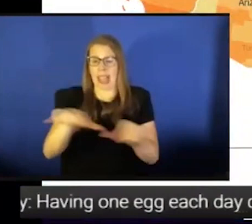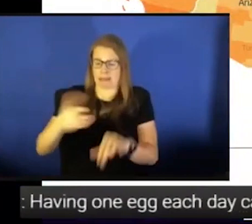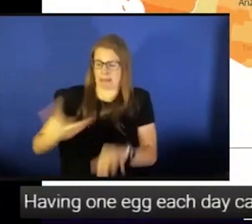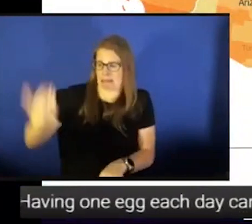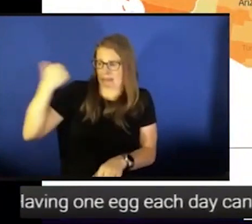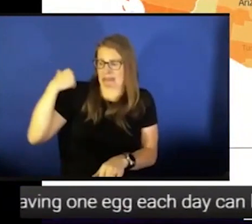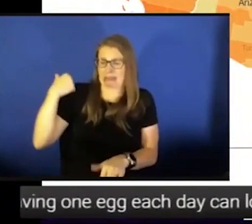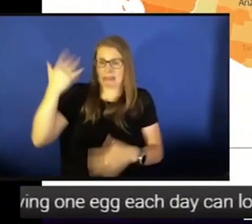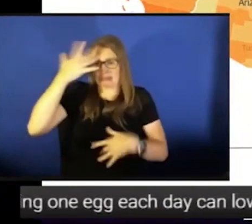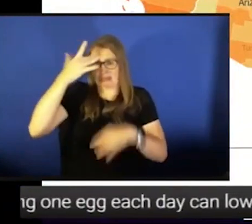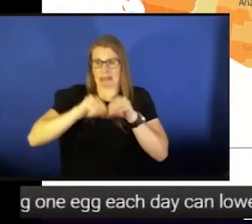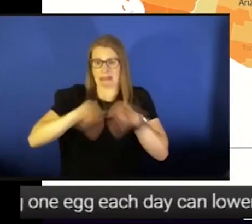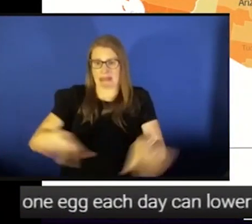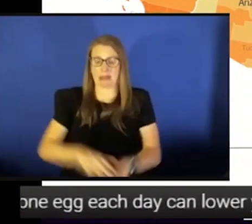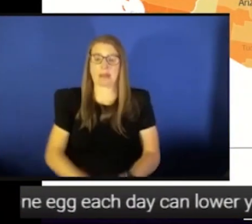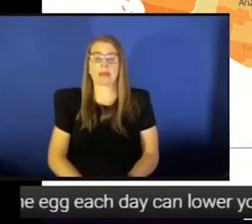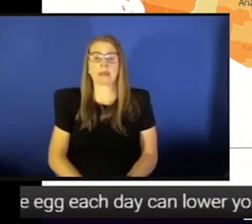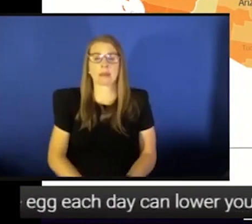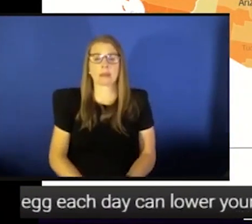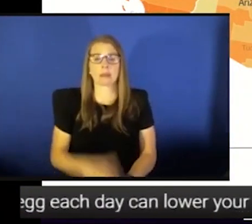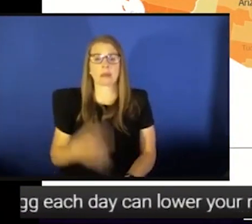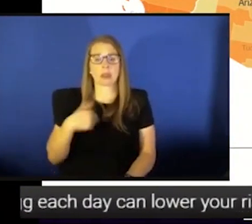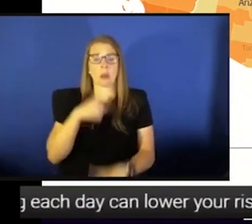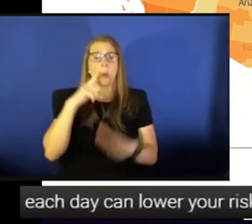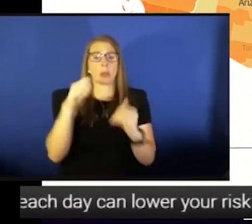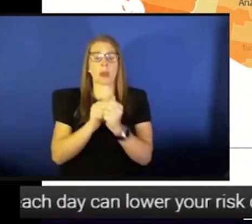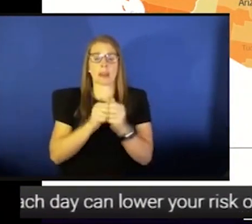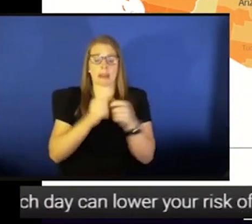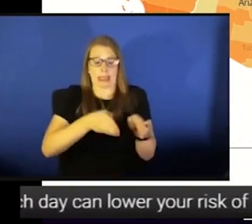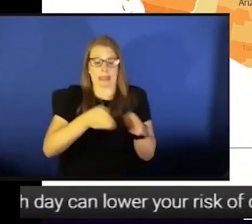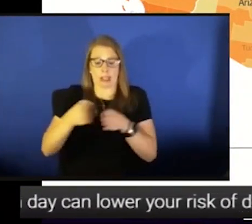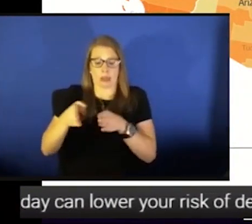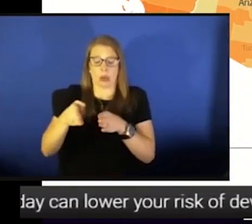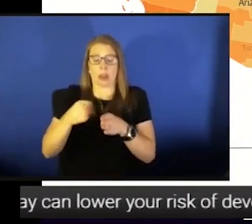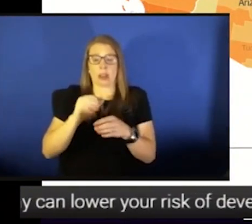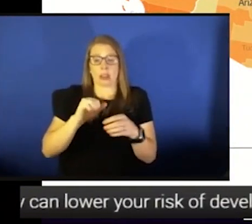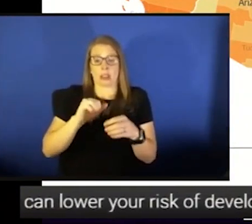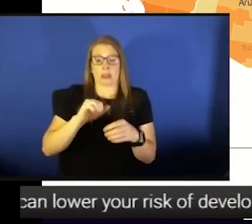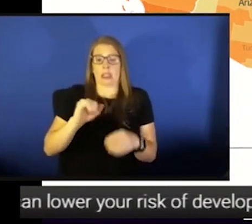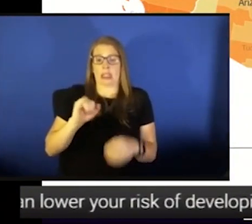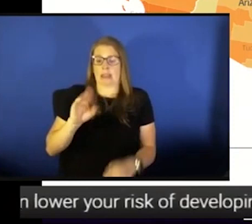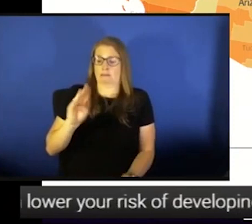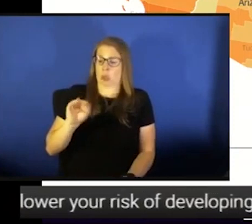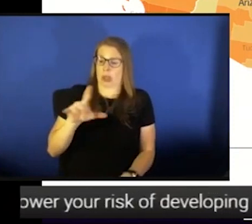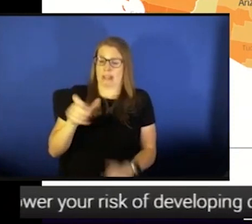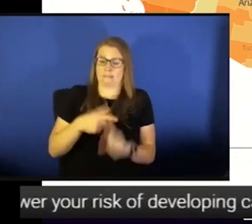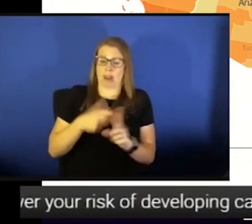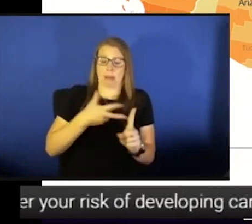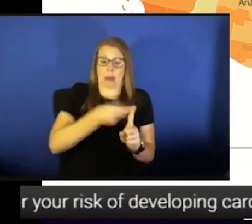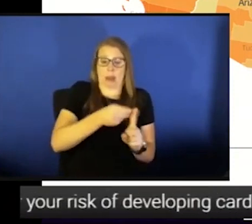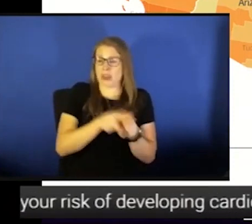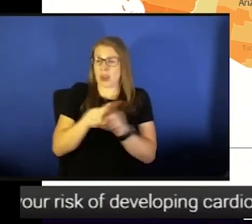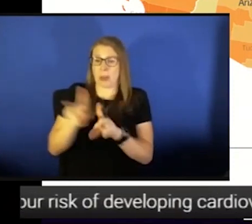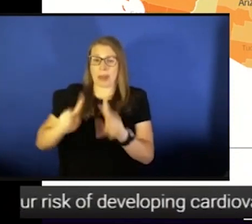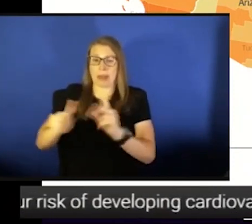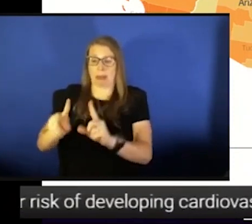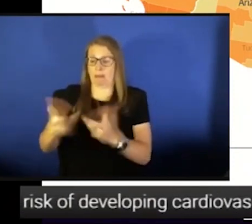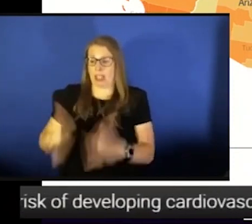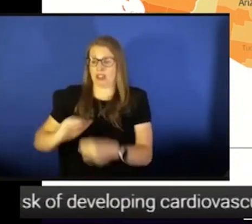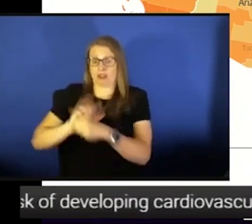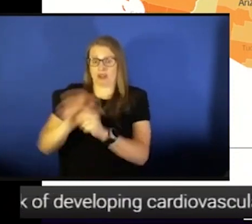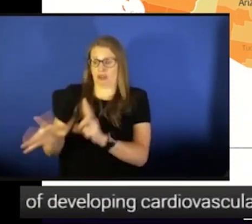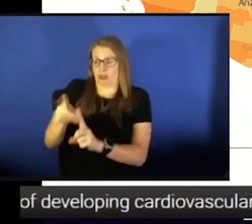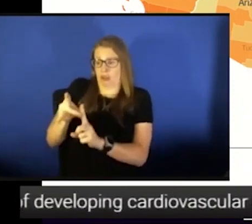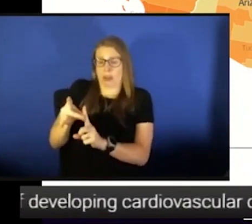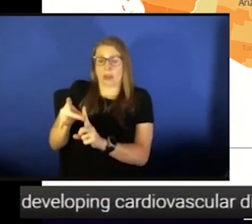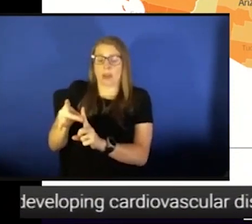We are hoping that with the individual immunity we've gained from vaccination, just as you said, and from those people that have been infected and vaccinated or infected